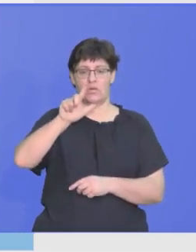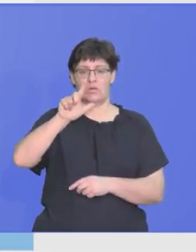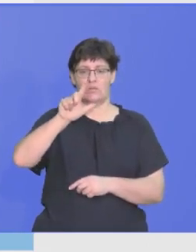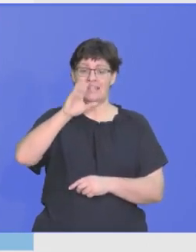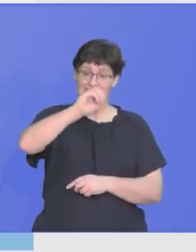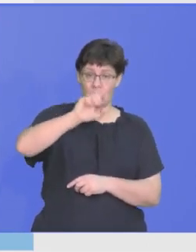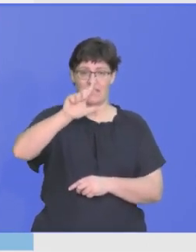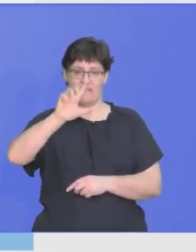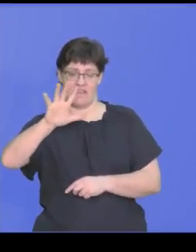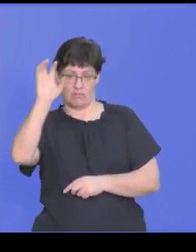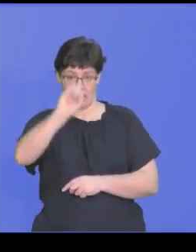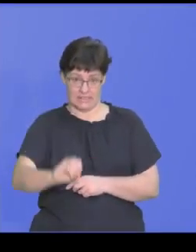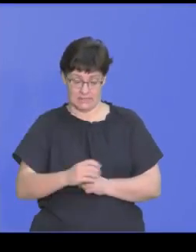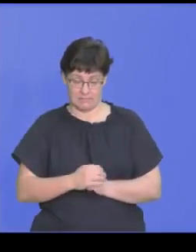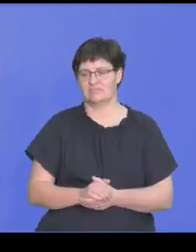12.075%.